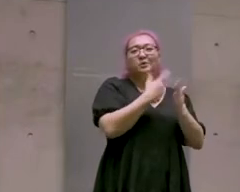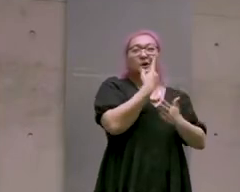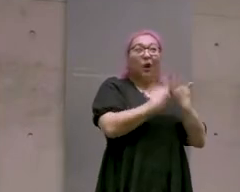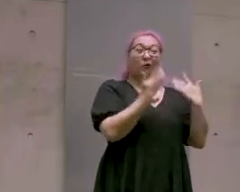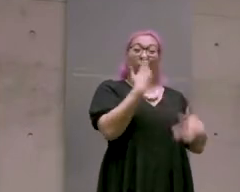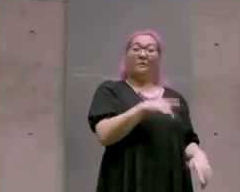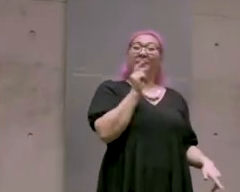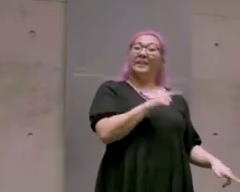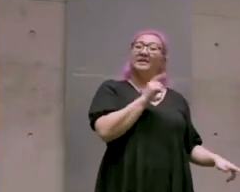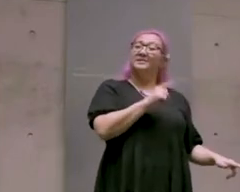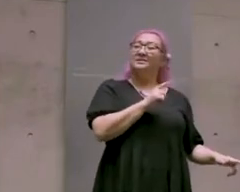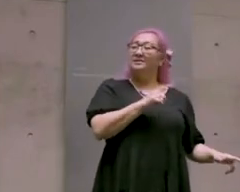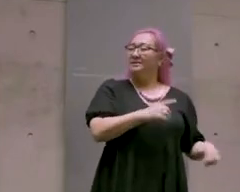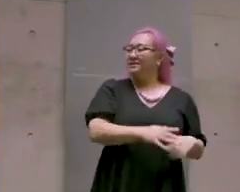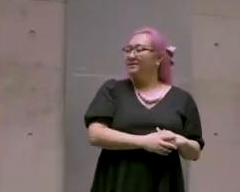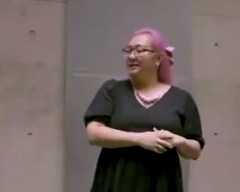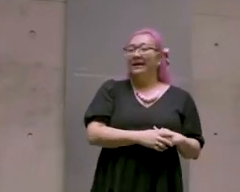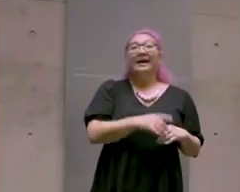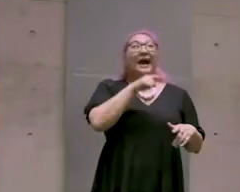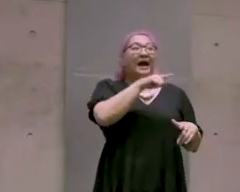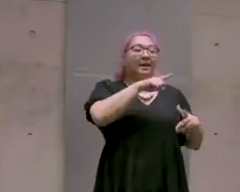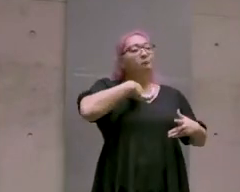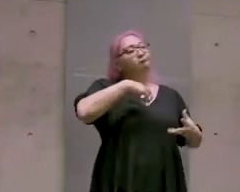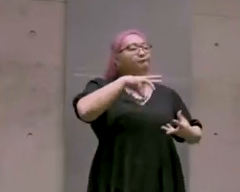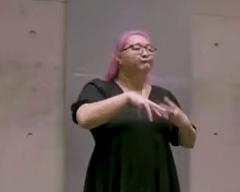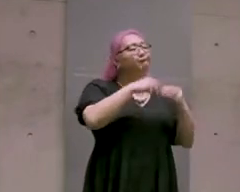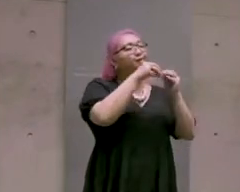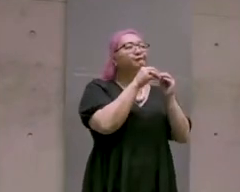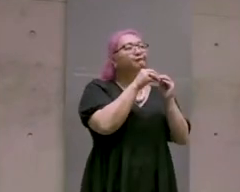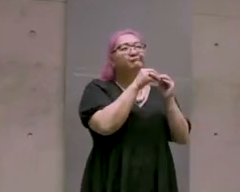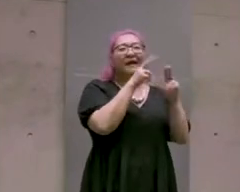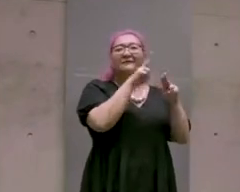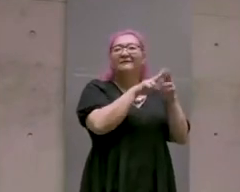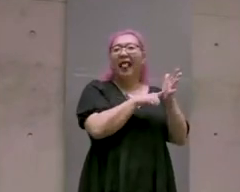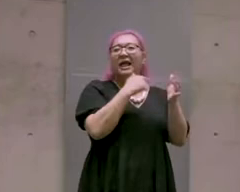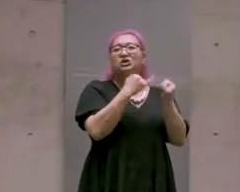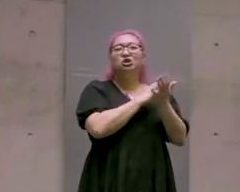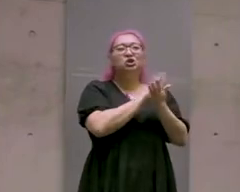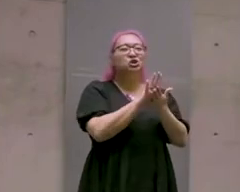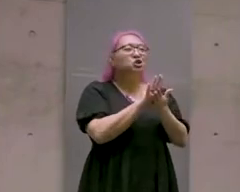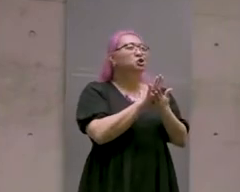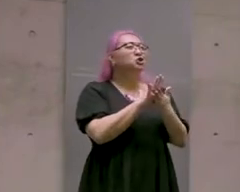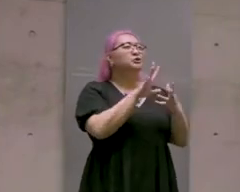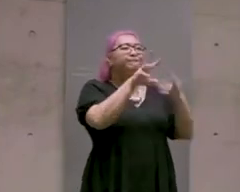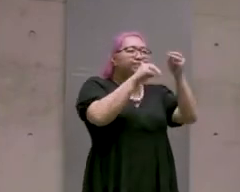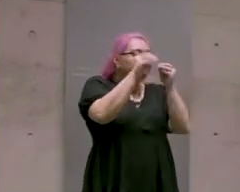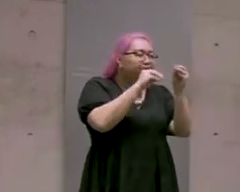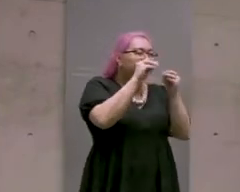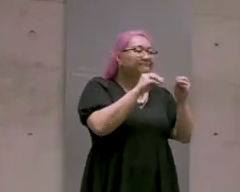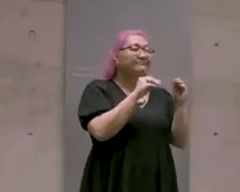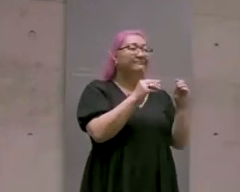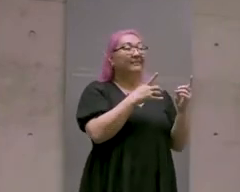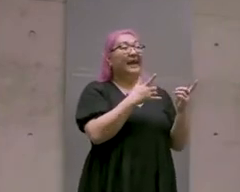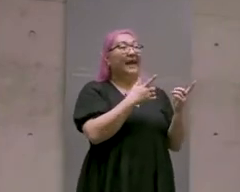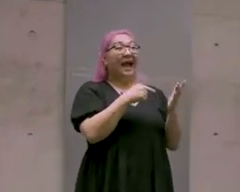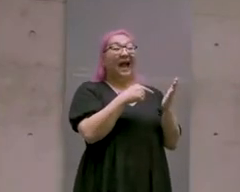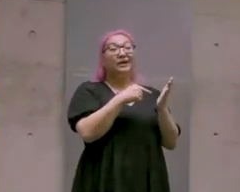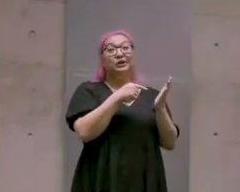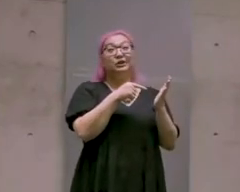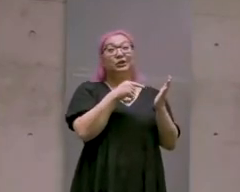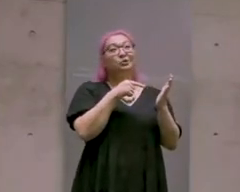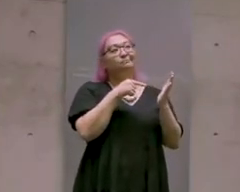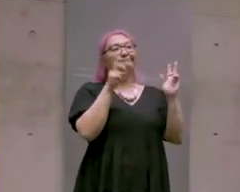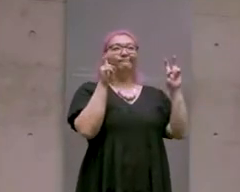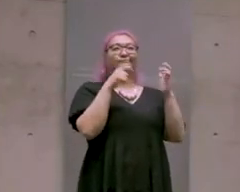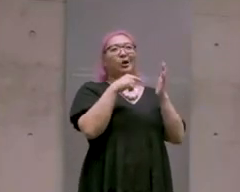was, I put that up as a Flash game with no story. I called it Thomas Was Alone because the same friend said you should call it something